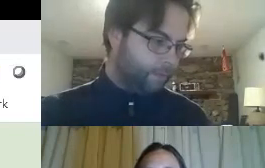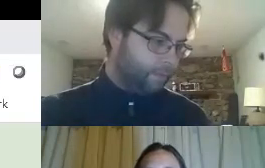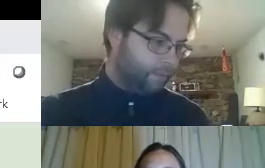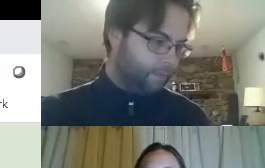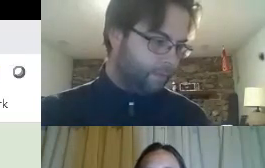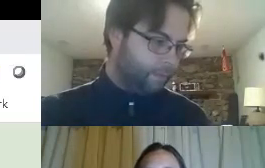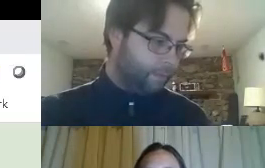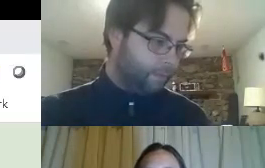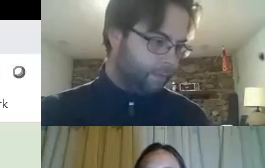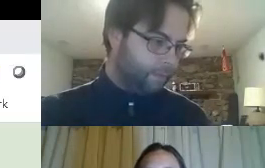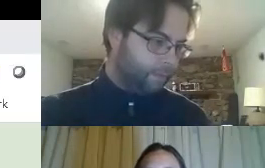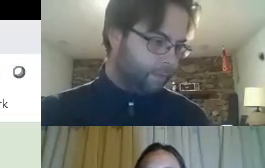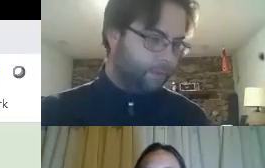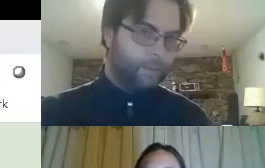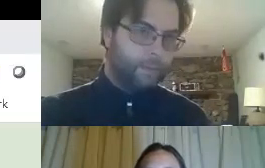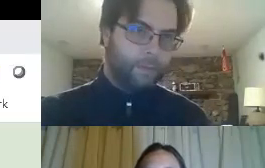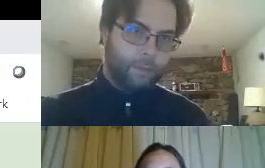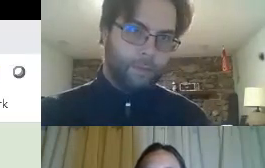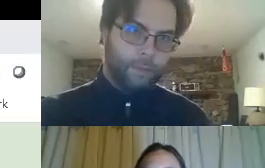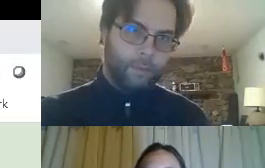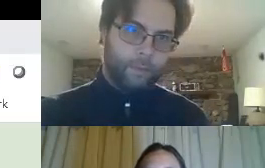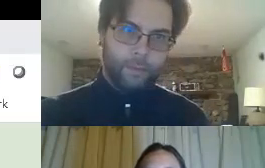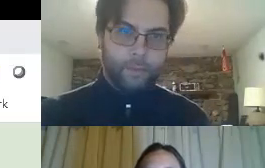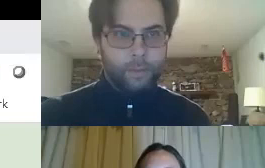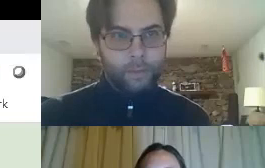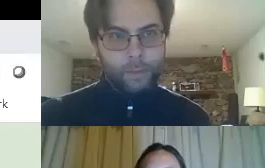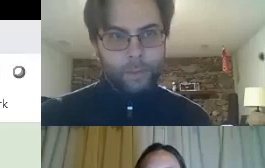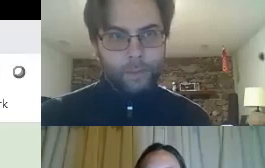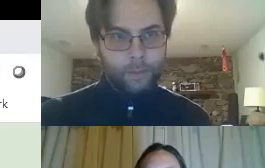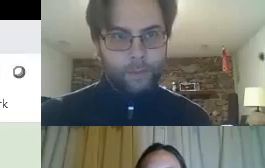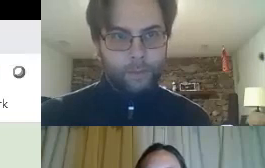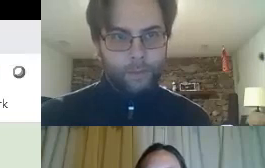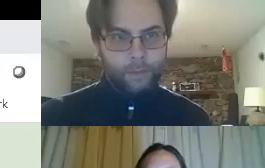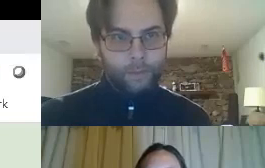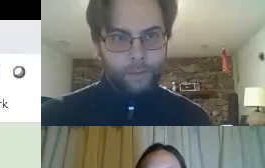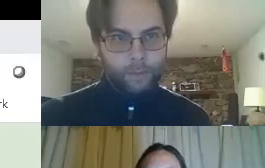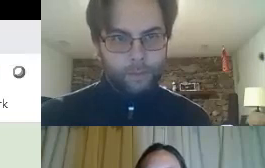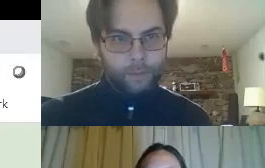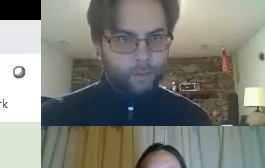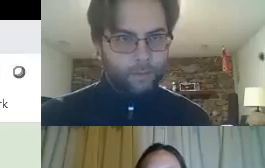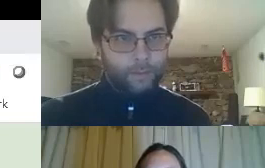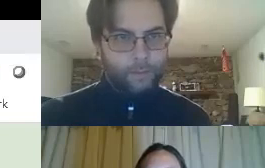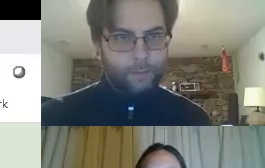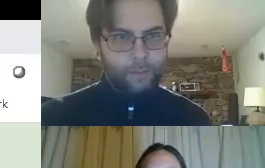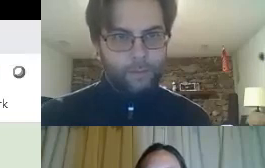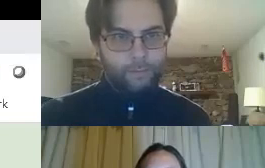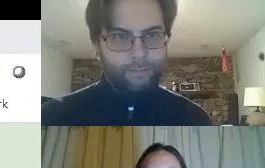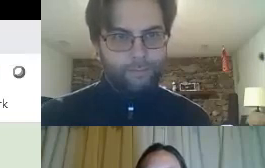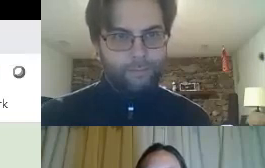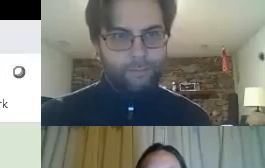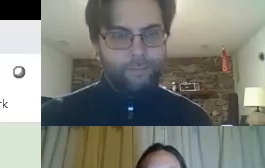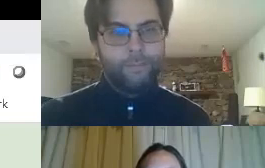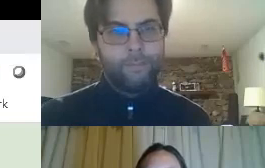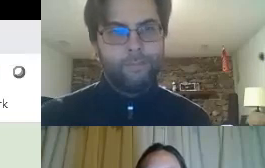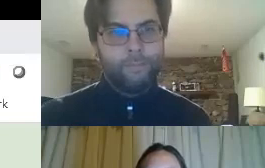that you guys are here. I have been working at North Buncombe High School since 2007. That's a super long time,